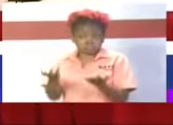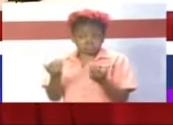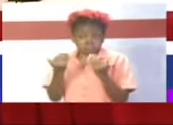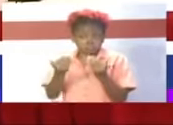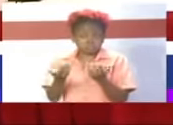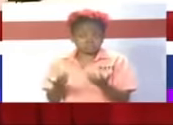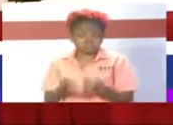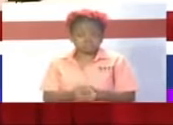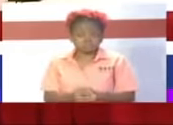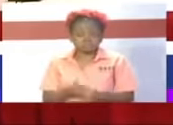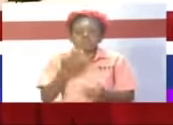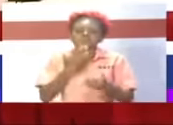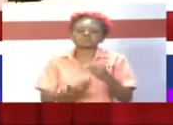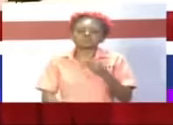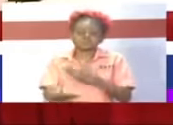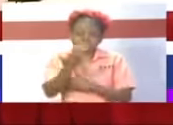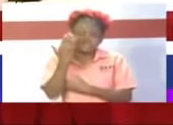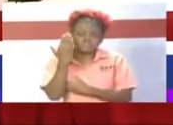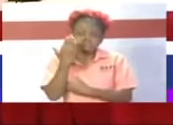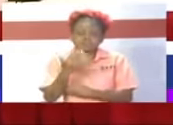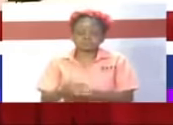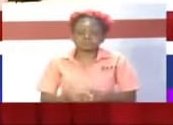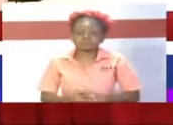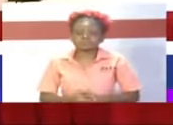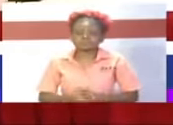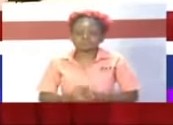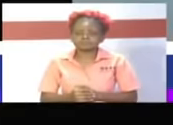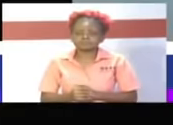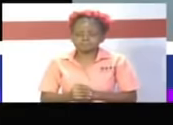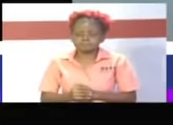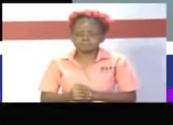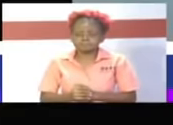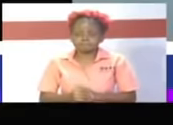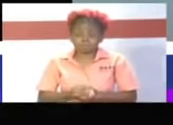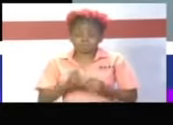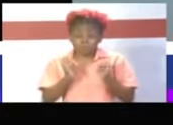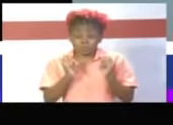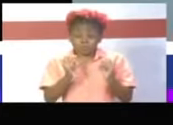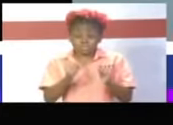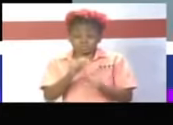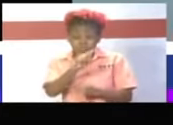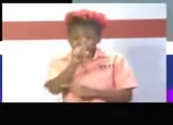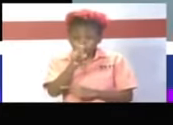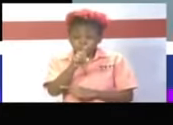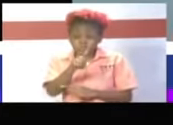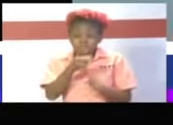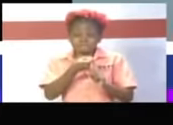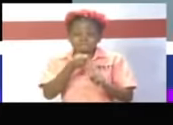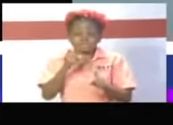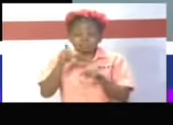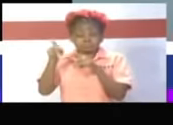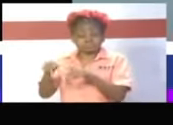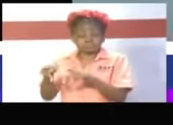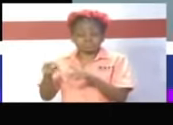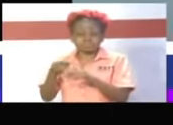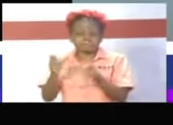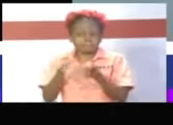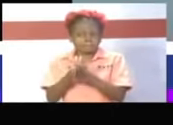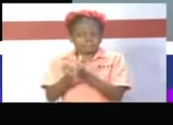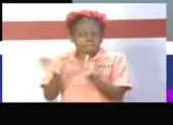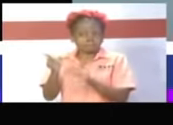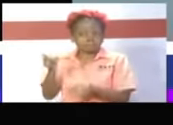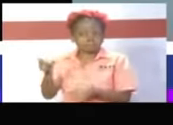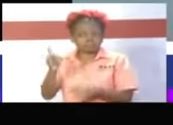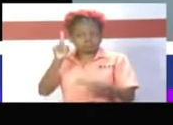Good morning, everyone. Kimberly D'Souza, TTT News. Just a quick question from a member of the public. Apparently, the person went to one of the